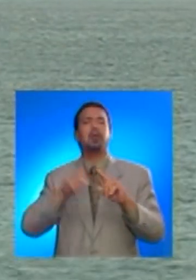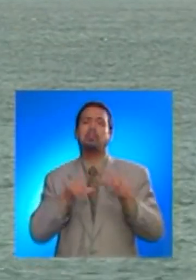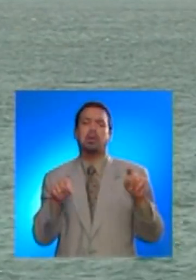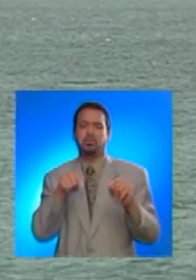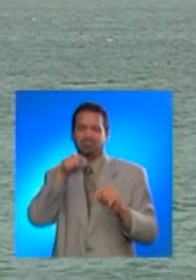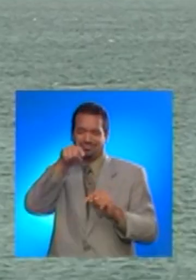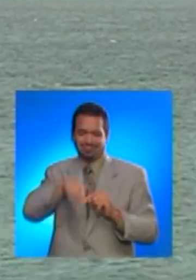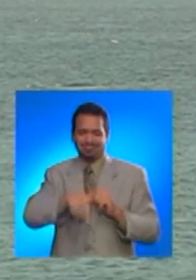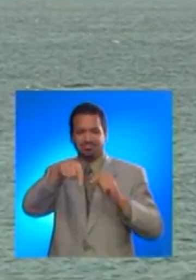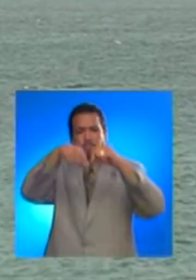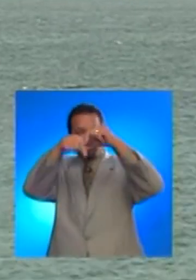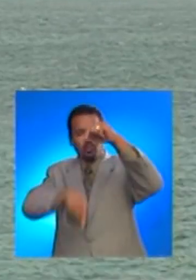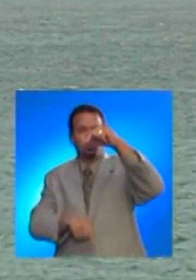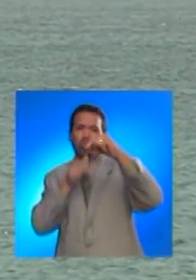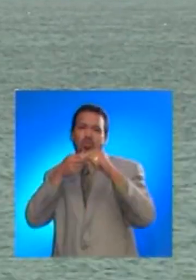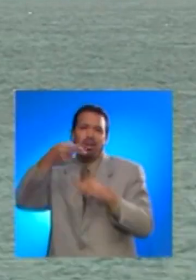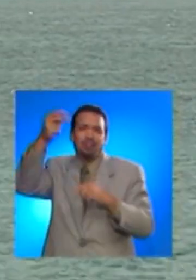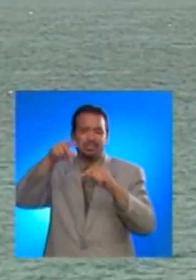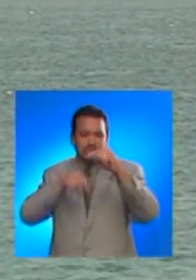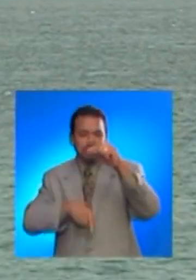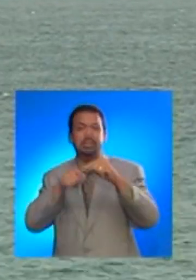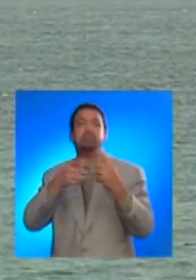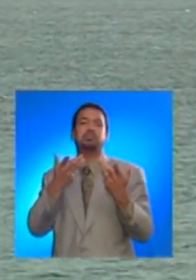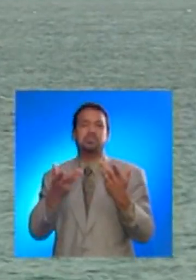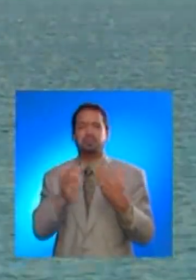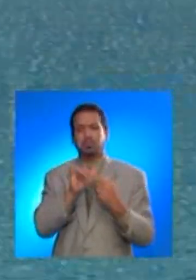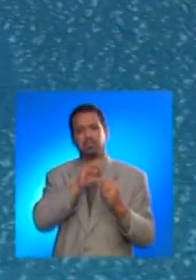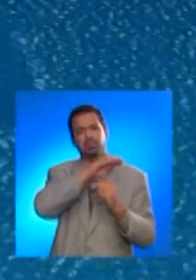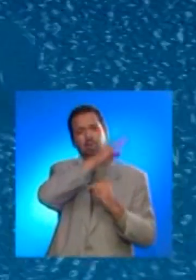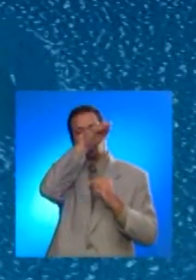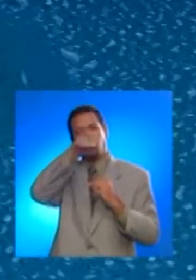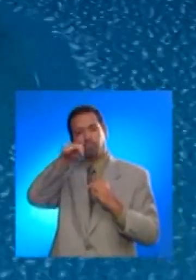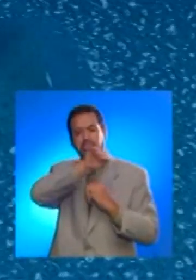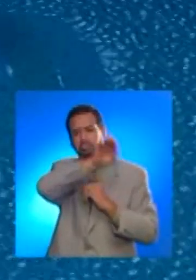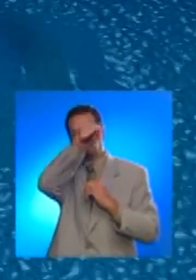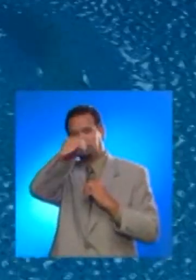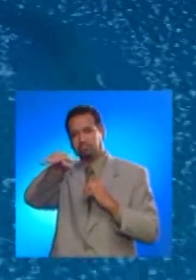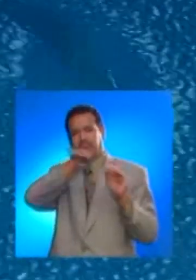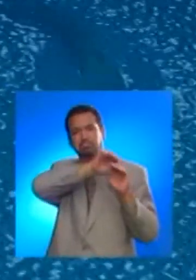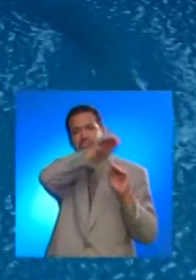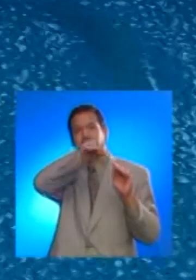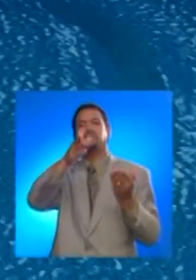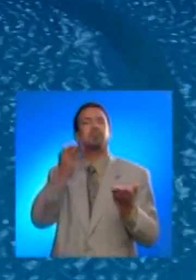Since tsunami waves are small in deep waters and there could be miles of distance between them,